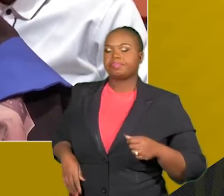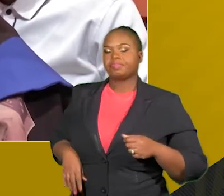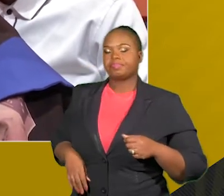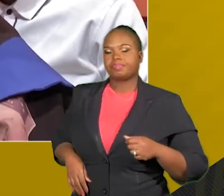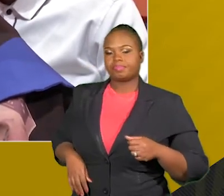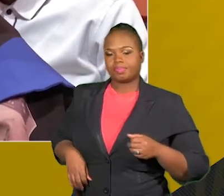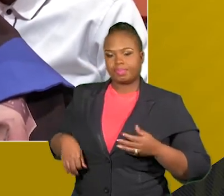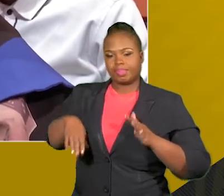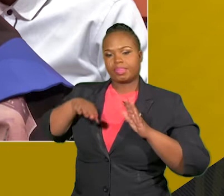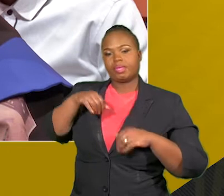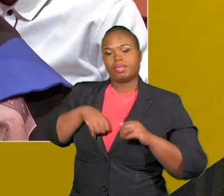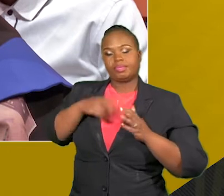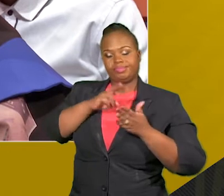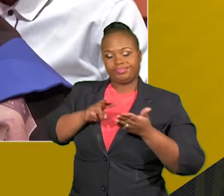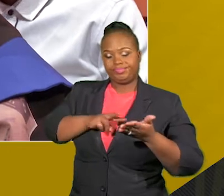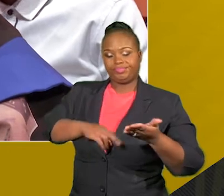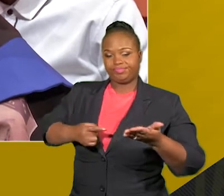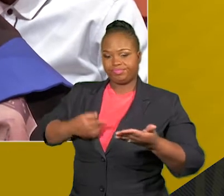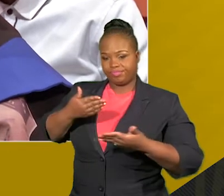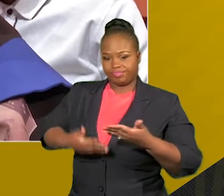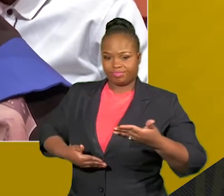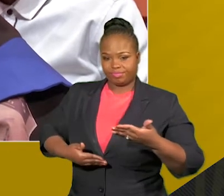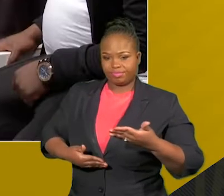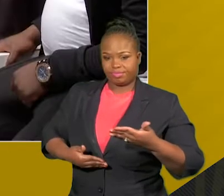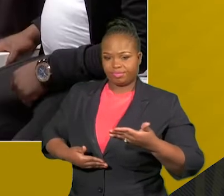the scripture of Khabula Church reads as follows.